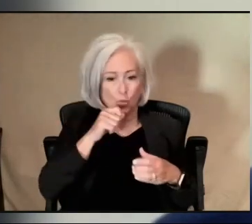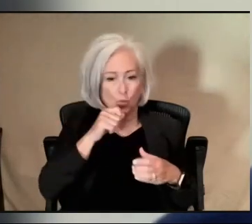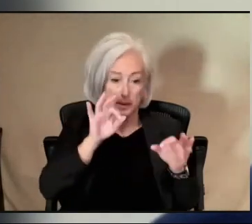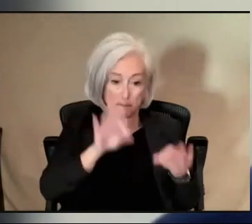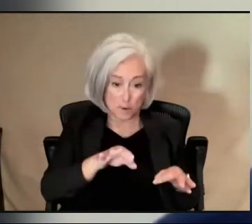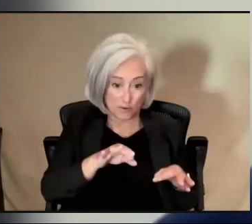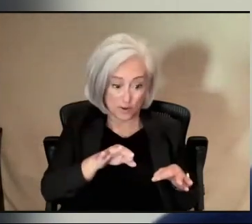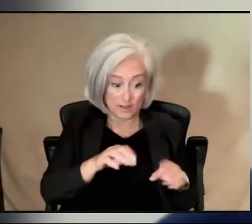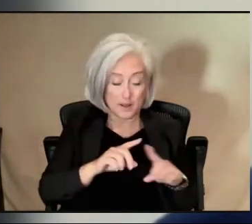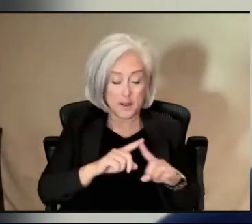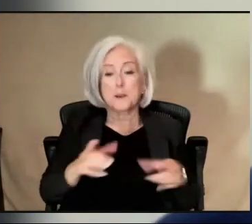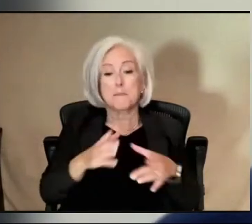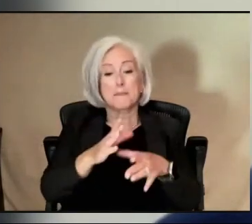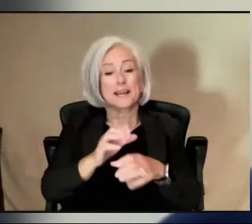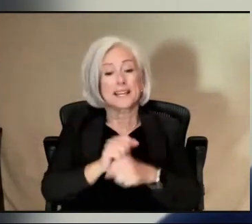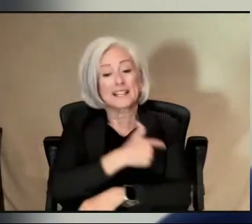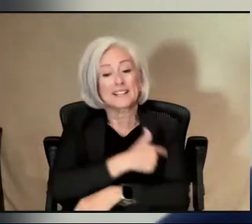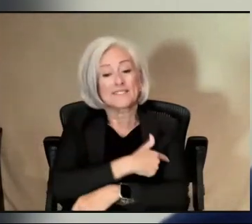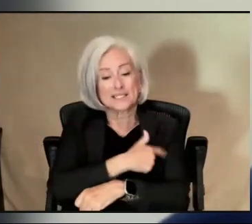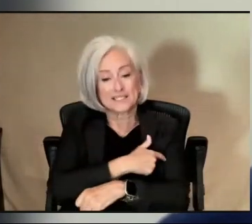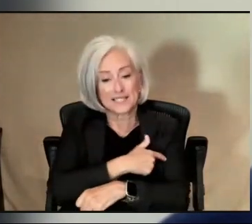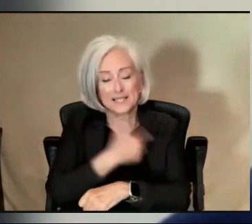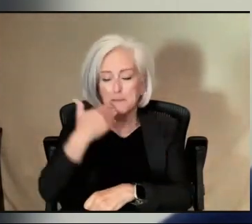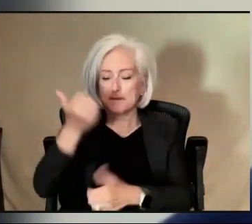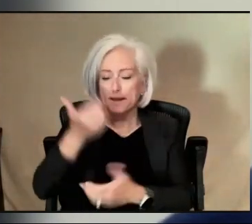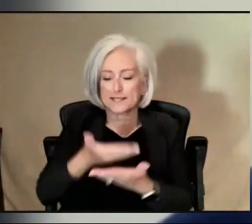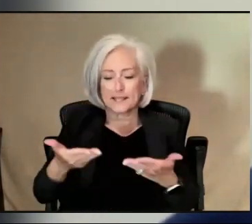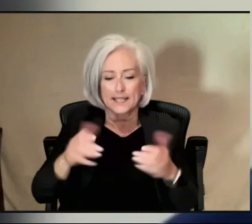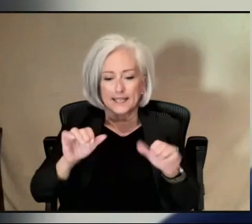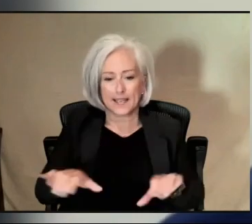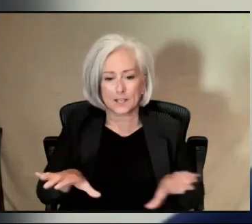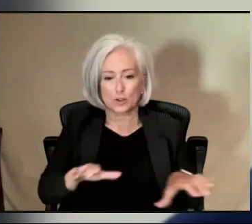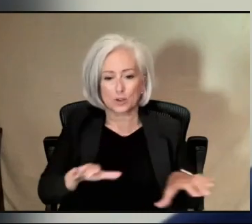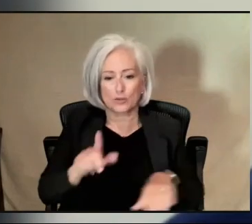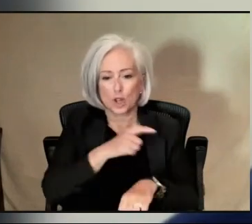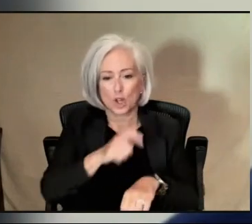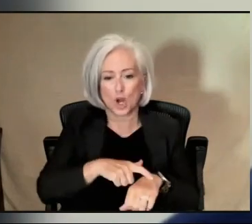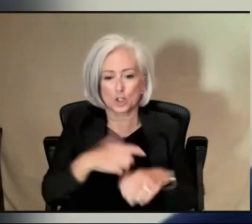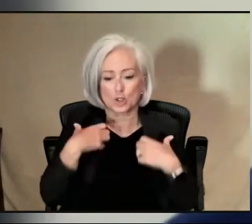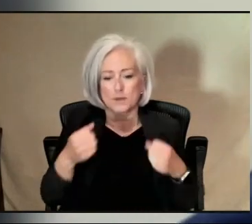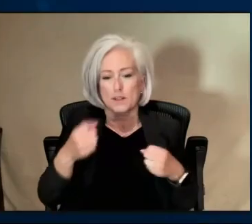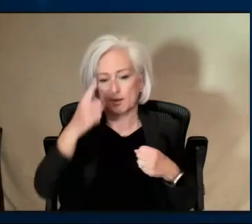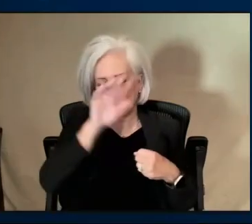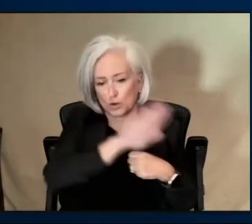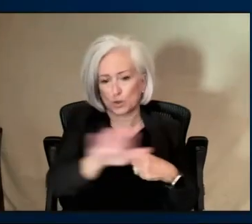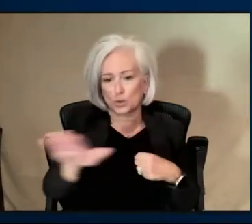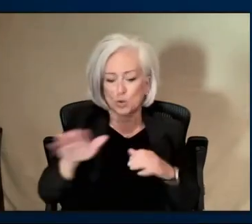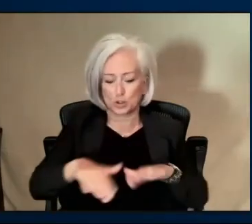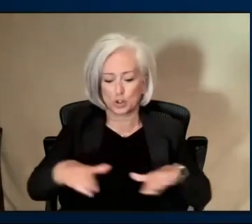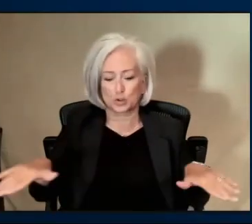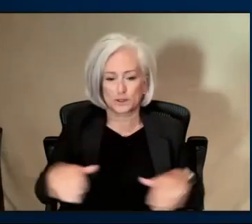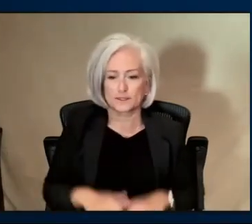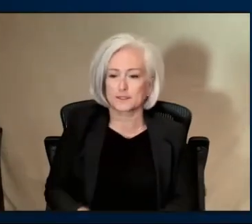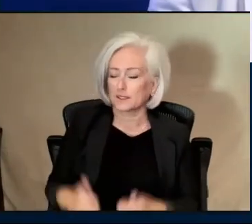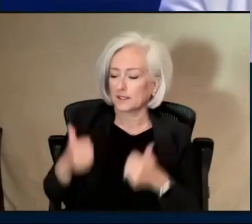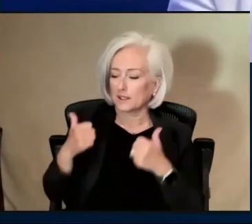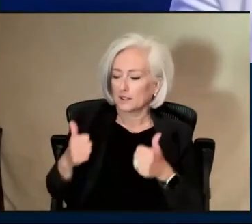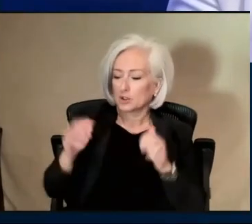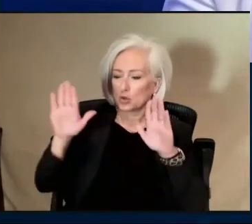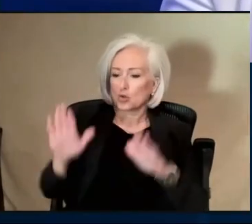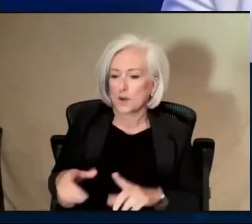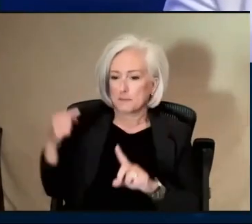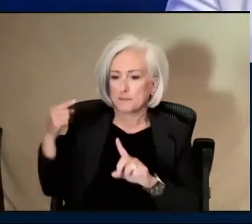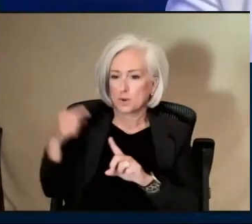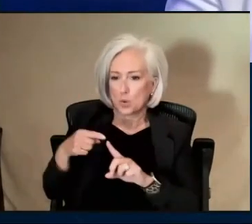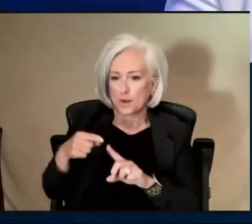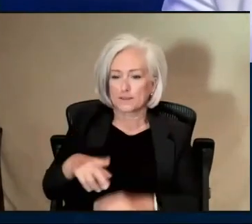that vaccine is going to be the best thing you can do for your long-term health of your children. Great point, Dr. Harrison. Dr. Hawkeye.